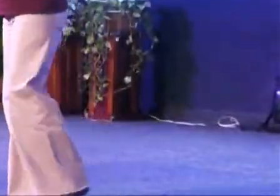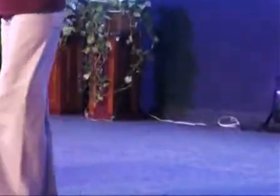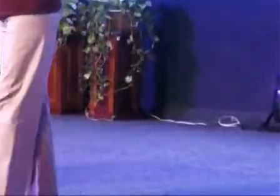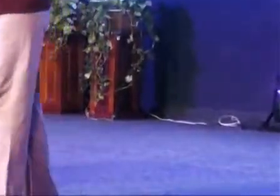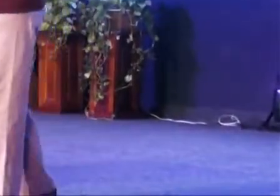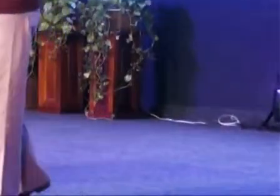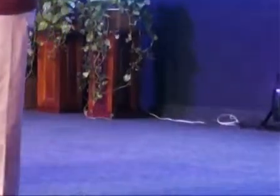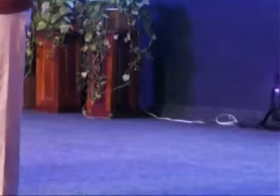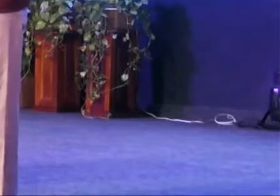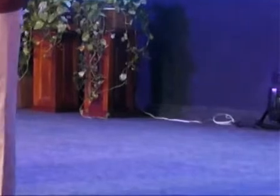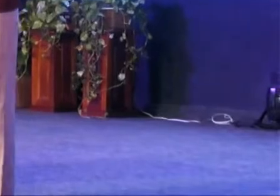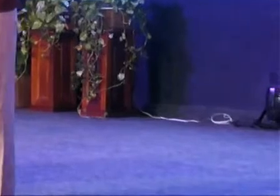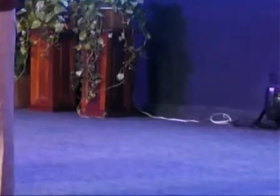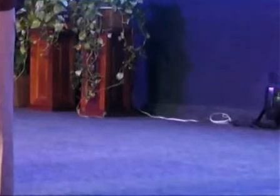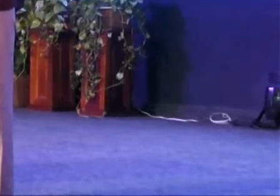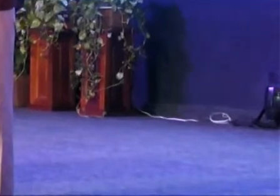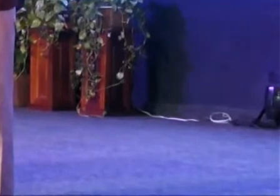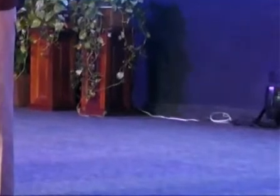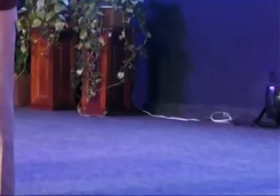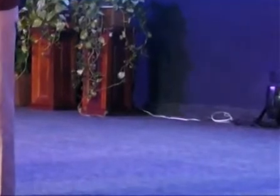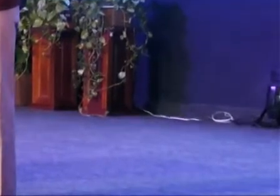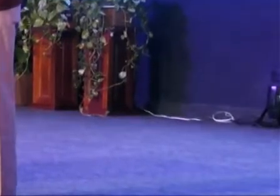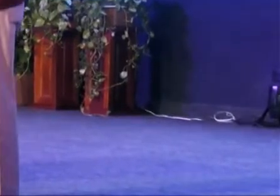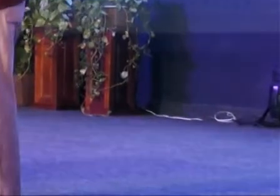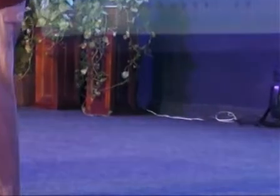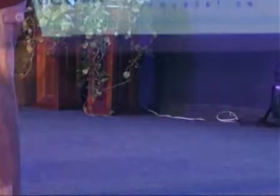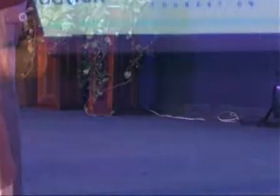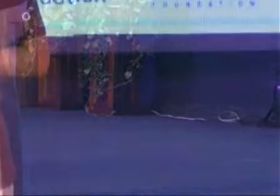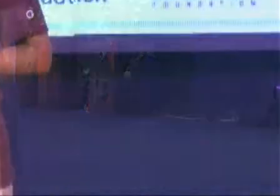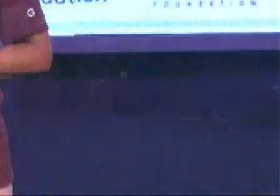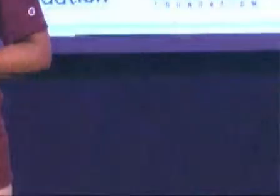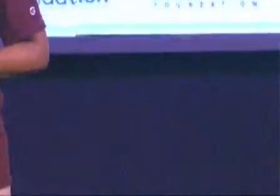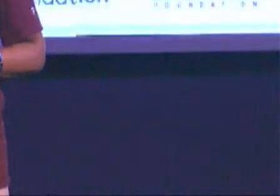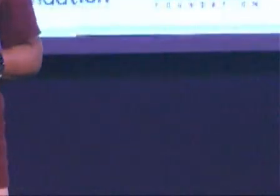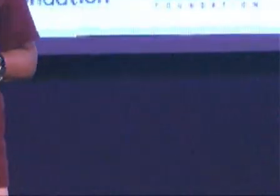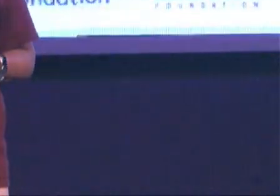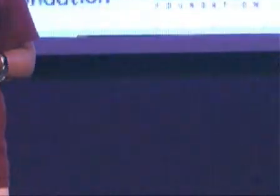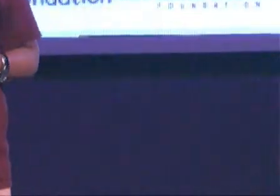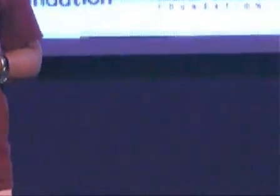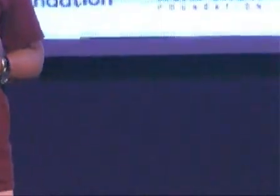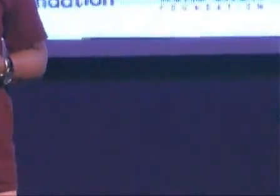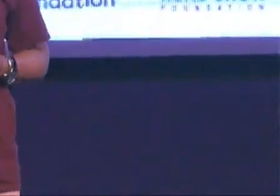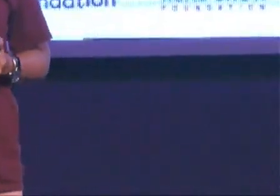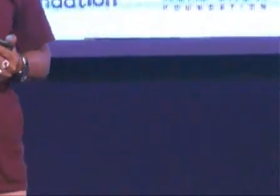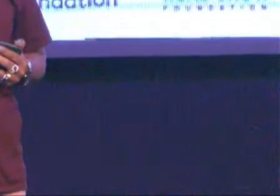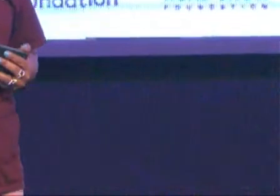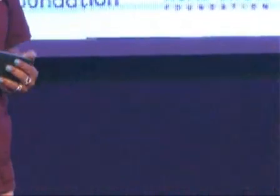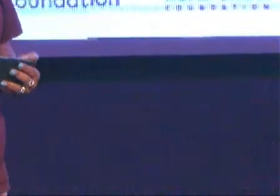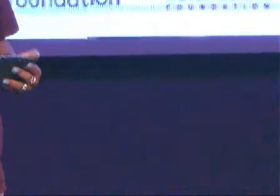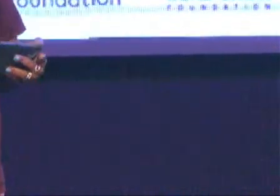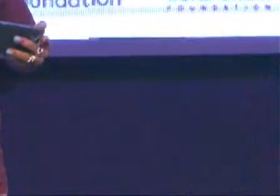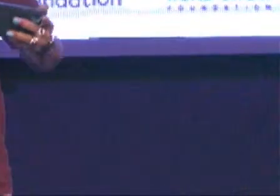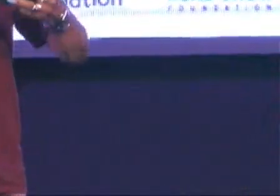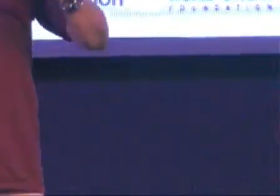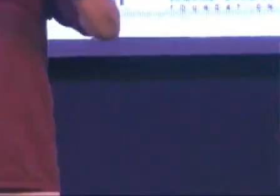I am extremely happy to be with you. Okay.